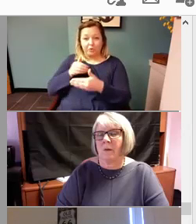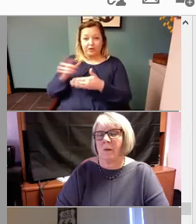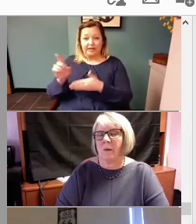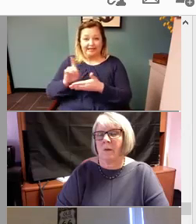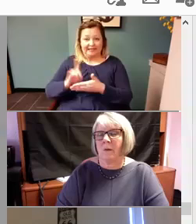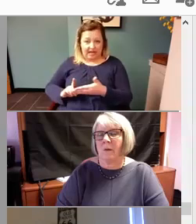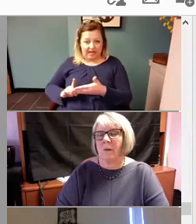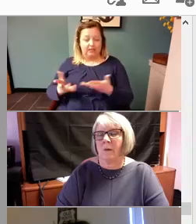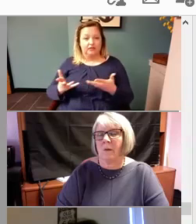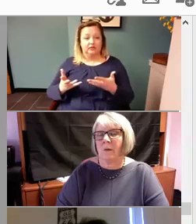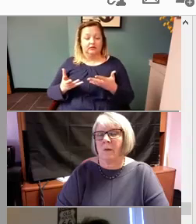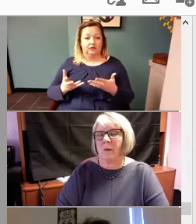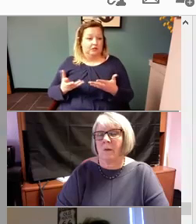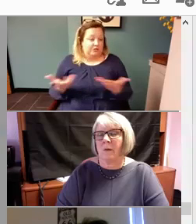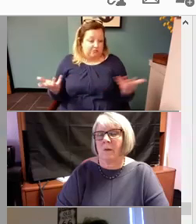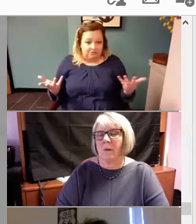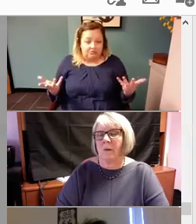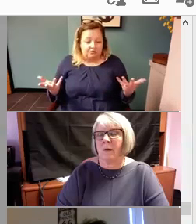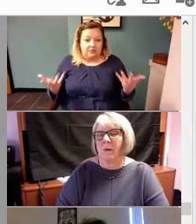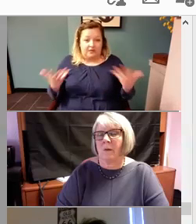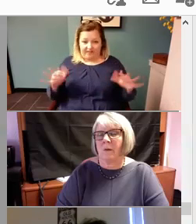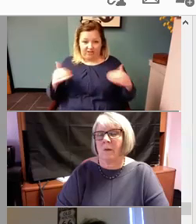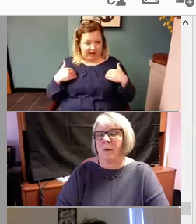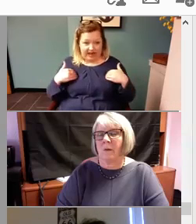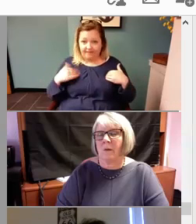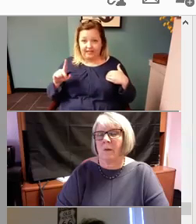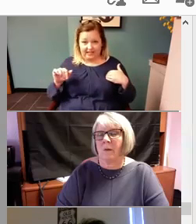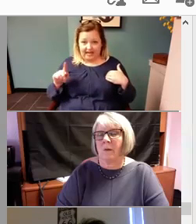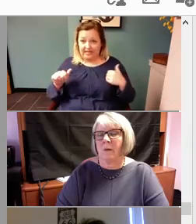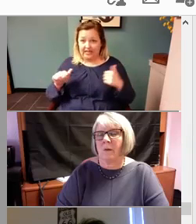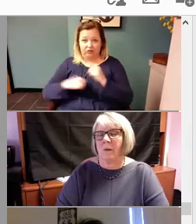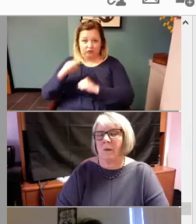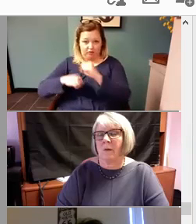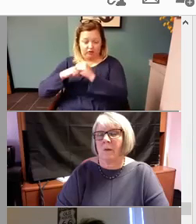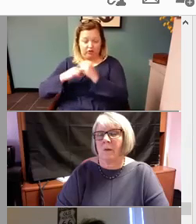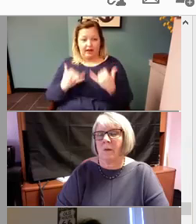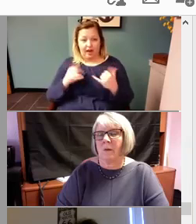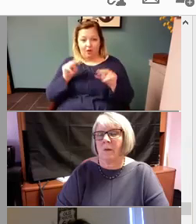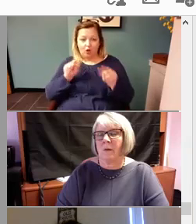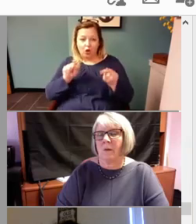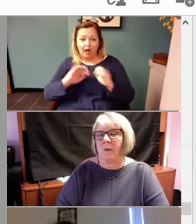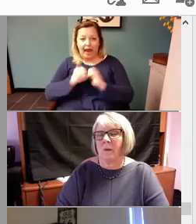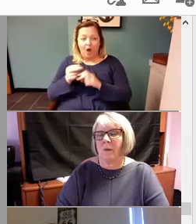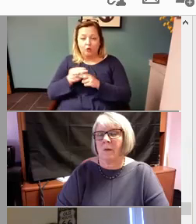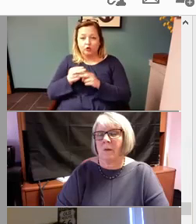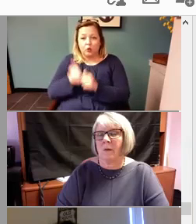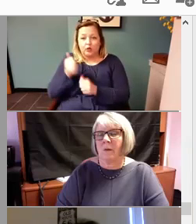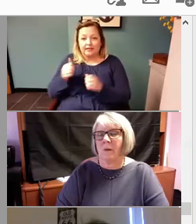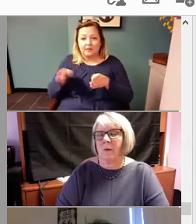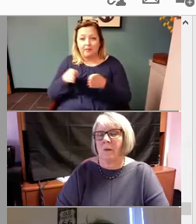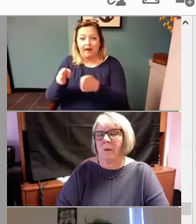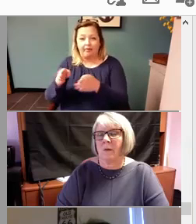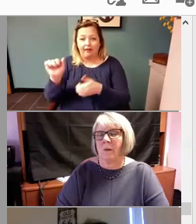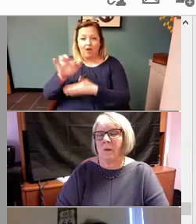we have this data structure, let's look at how this shortest path algorithm would work when we are talking about graphs